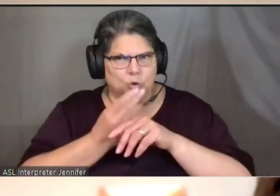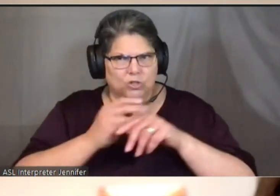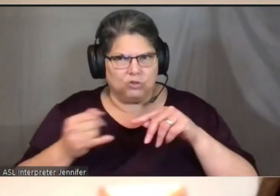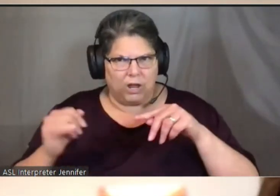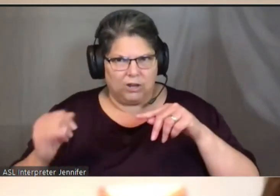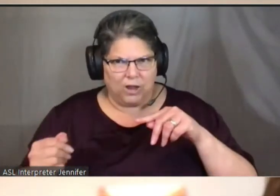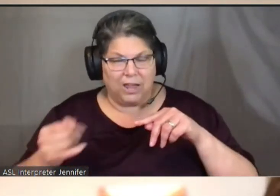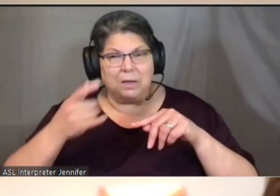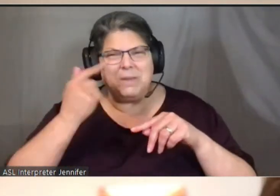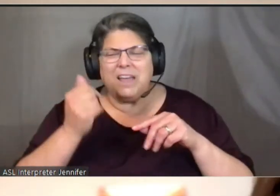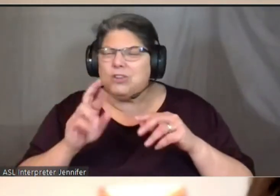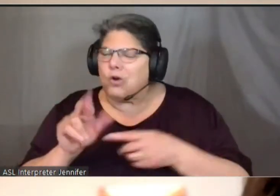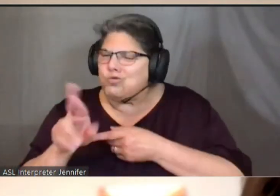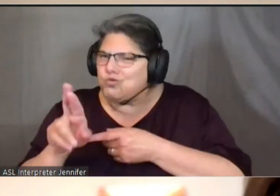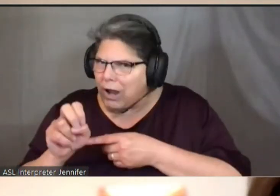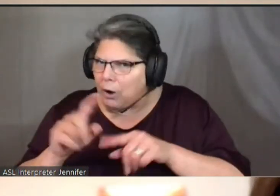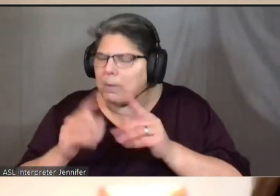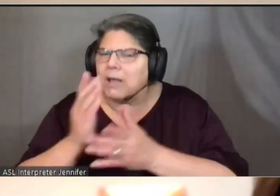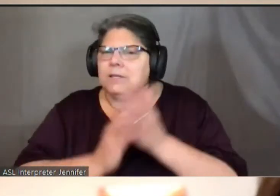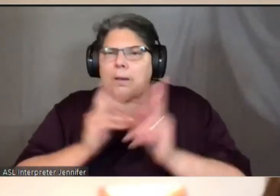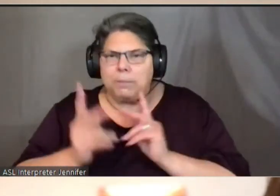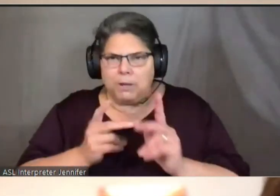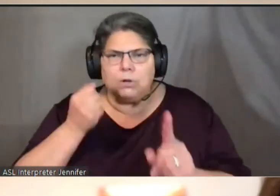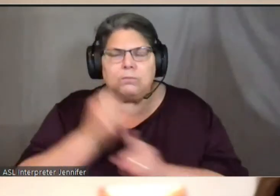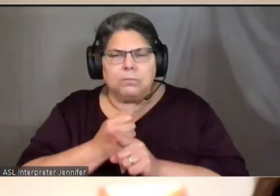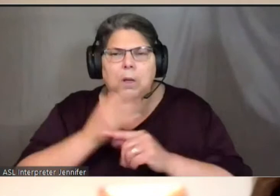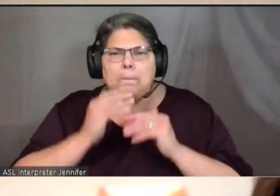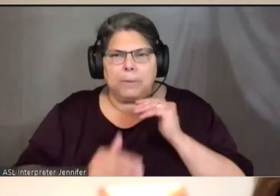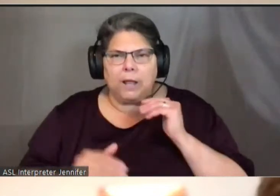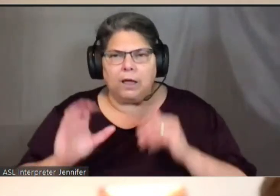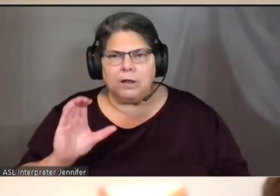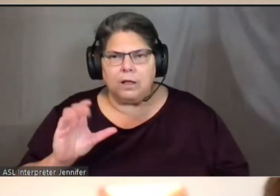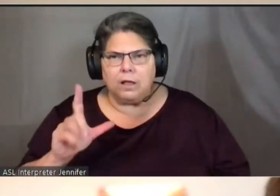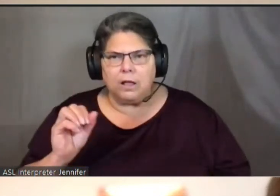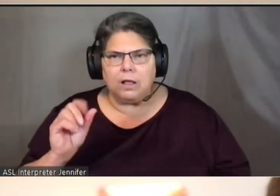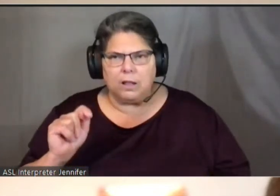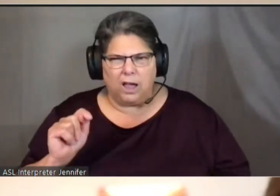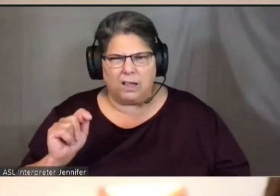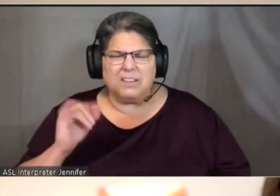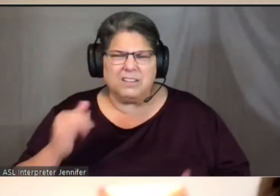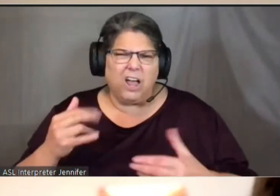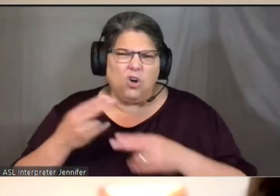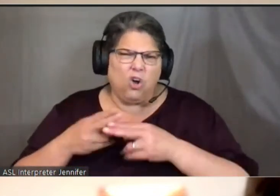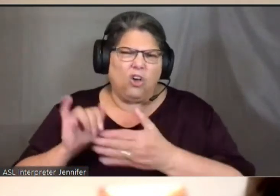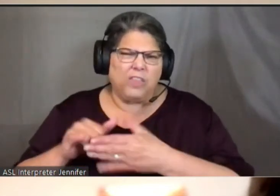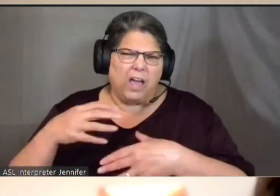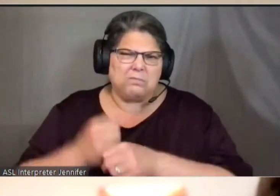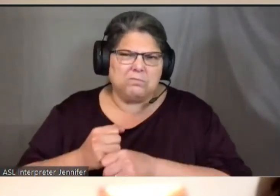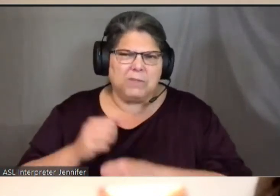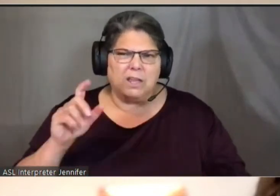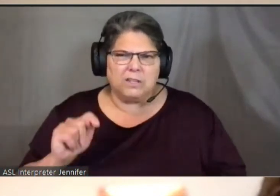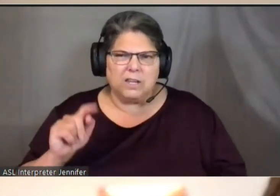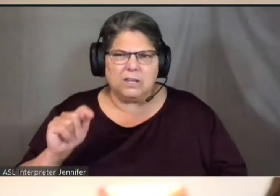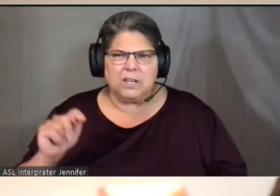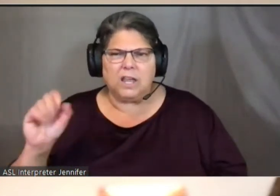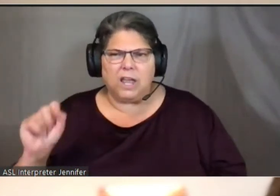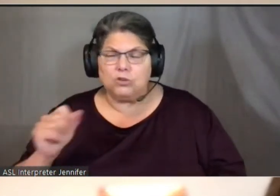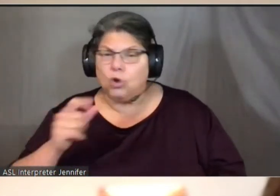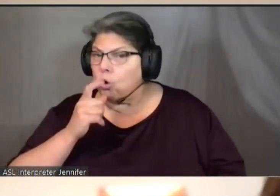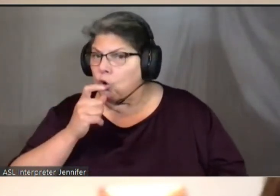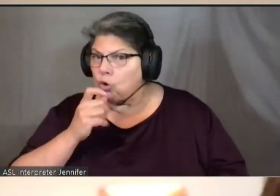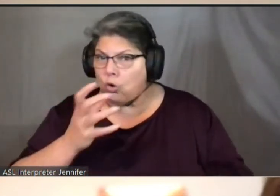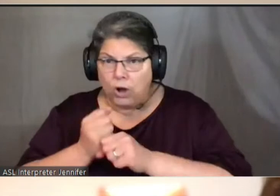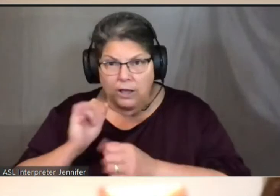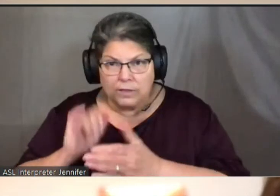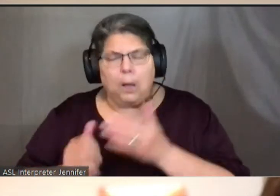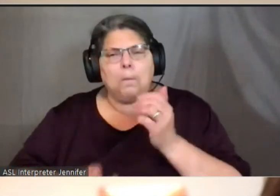with coagulation disorder, now referred to as TTS. This occurred in mostly women from 18